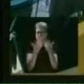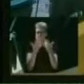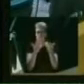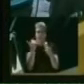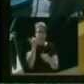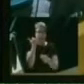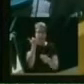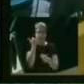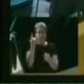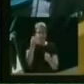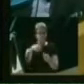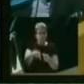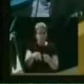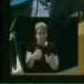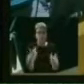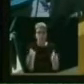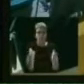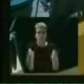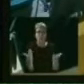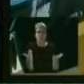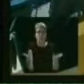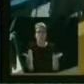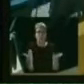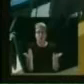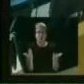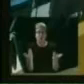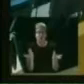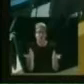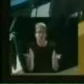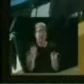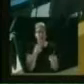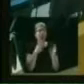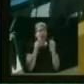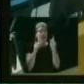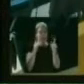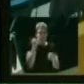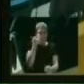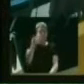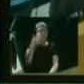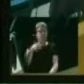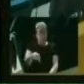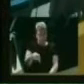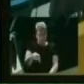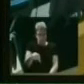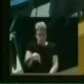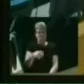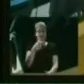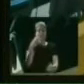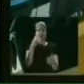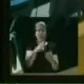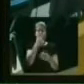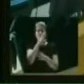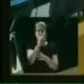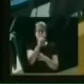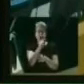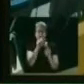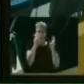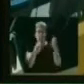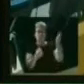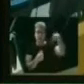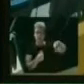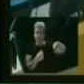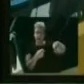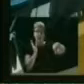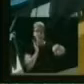if it's not approved by this body? What happens? Okay, if it's not approved by this body, then the grant is rejected. Then the Board